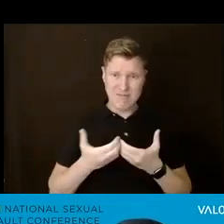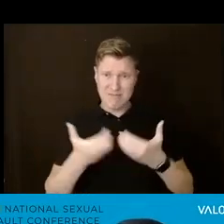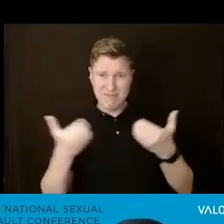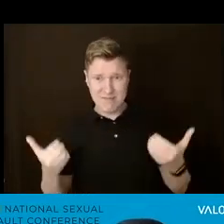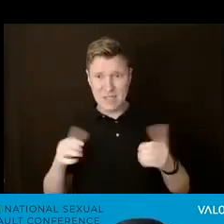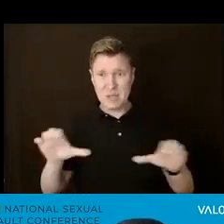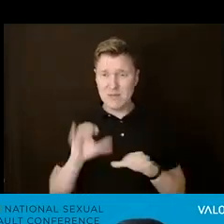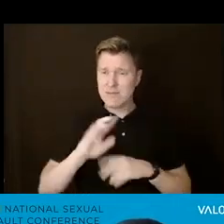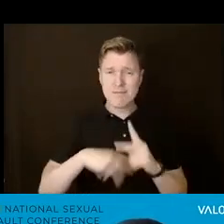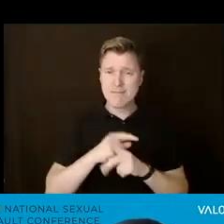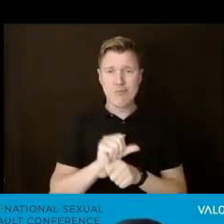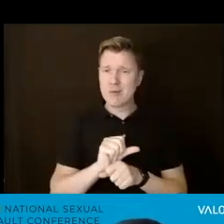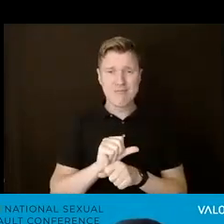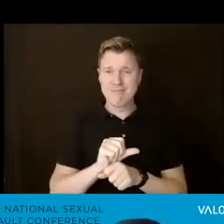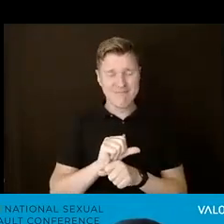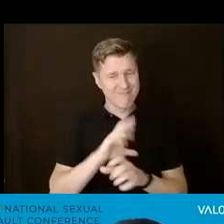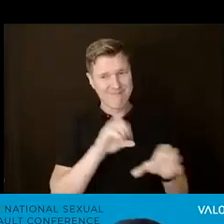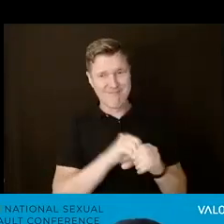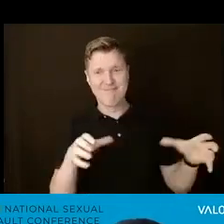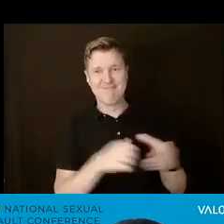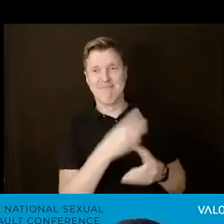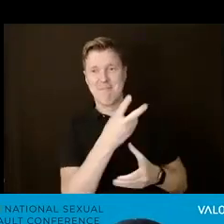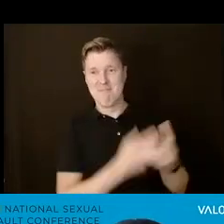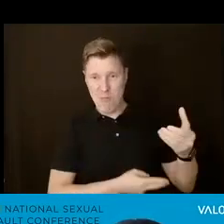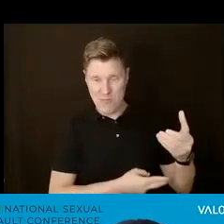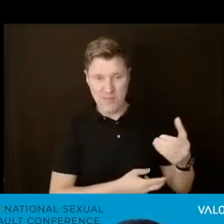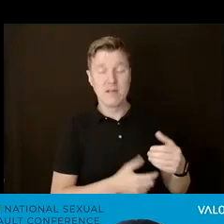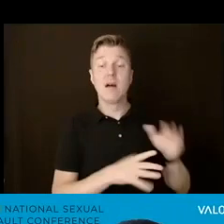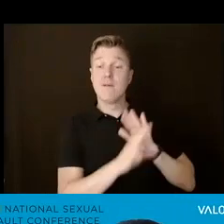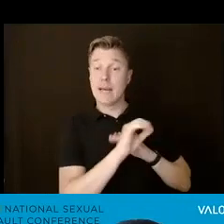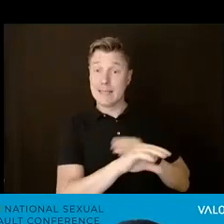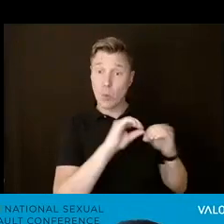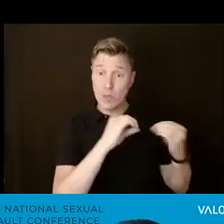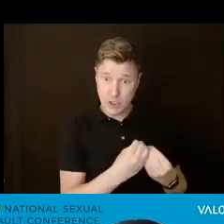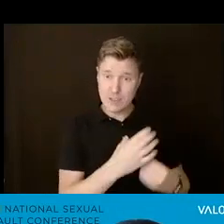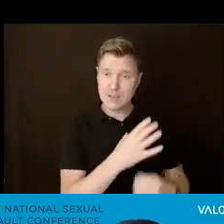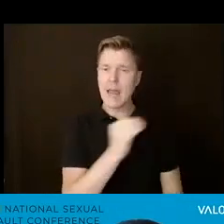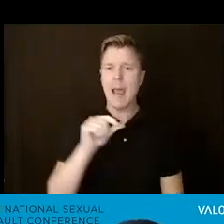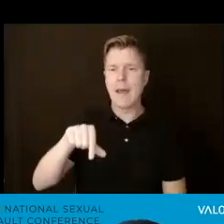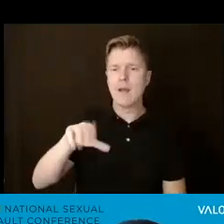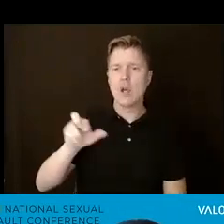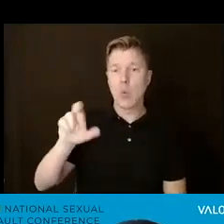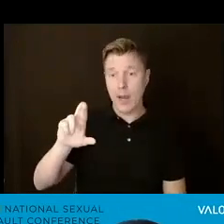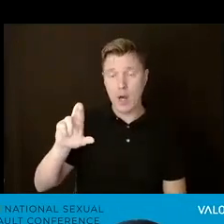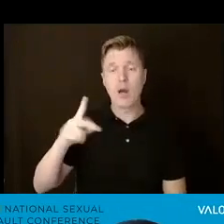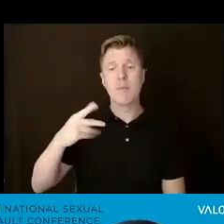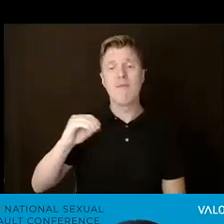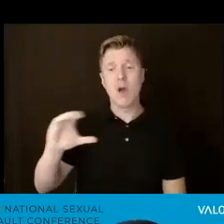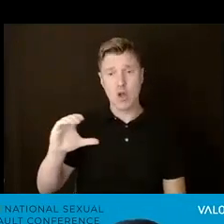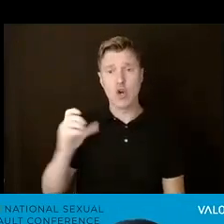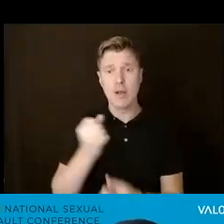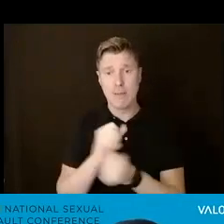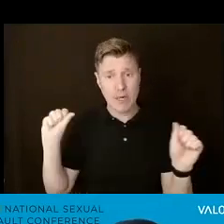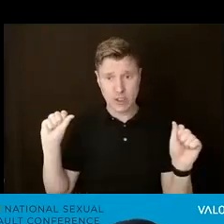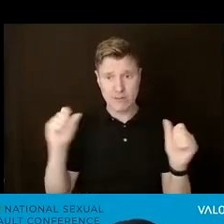work. So finding API Chaya, and particularly the queer People of Color Liberation Project, was a big